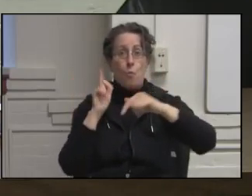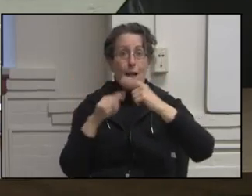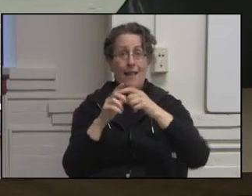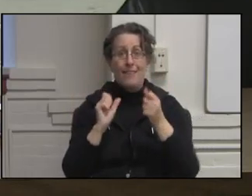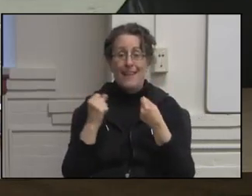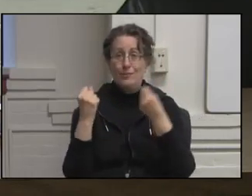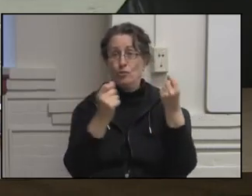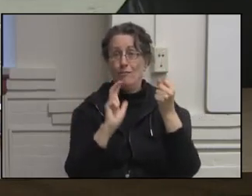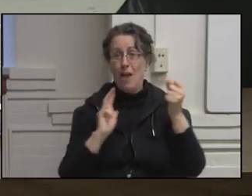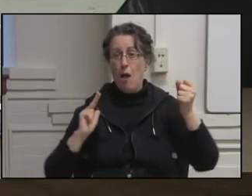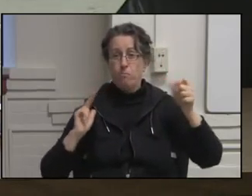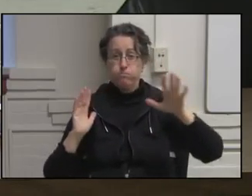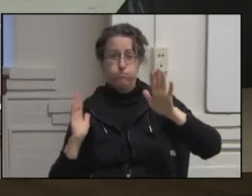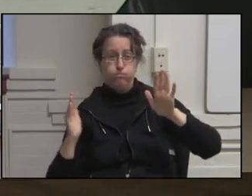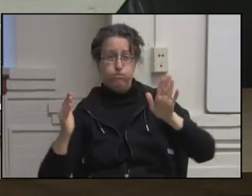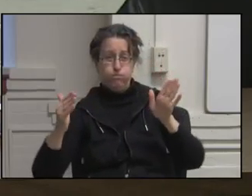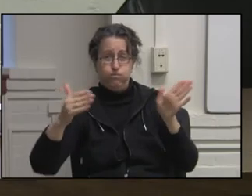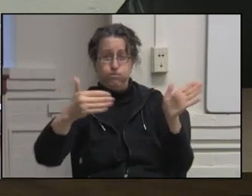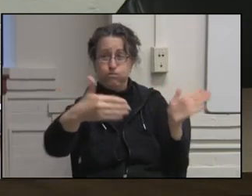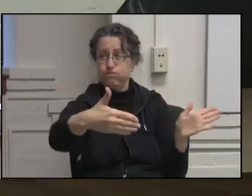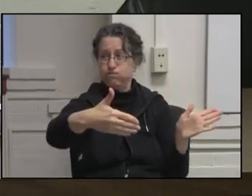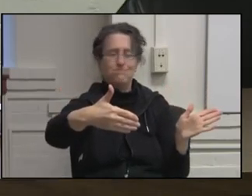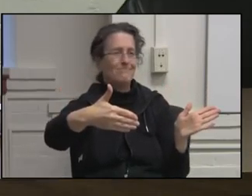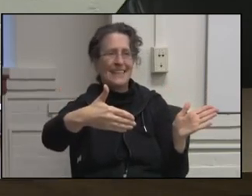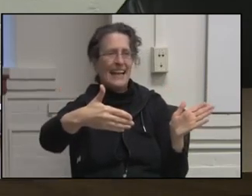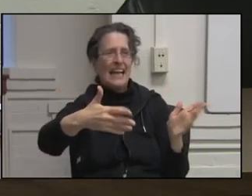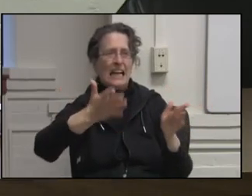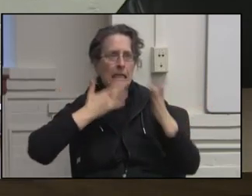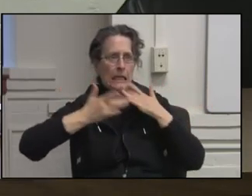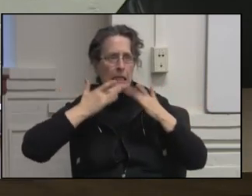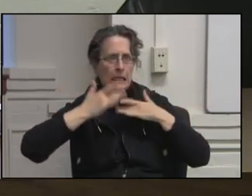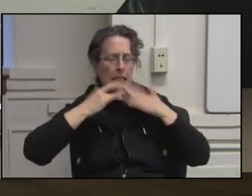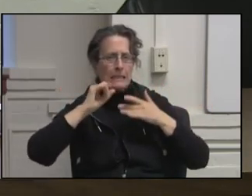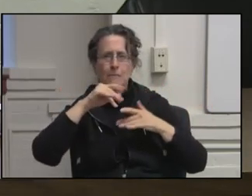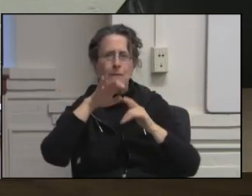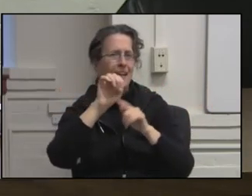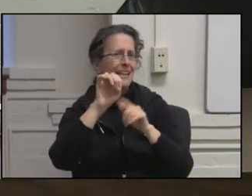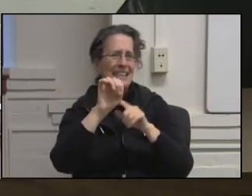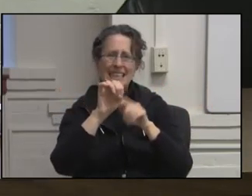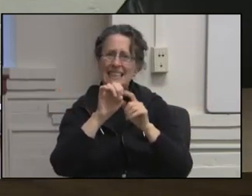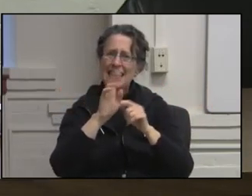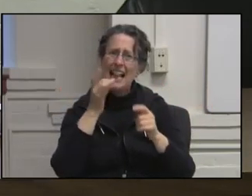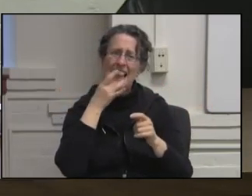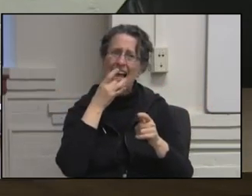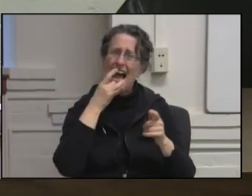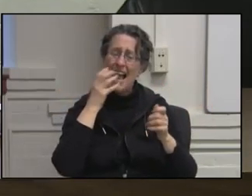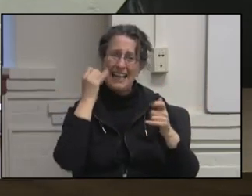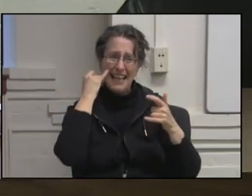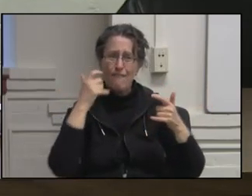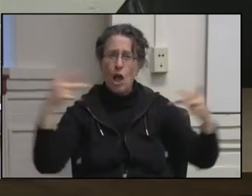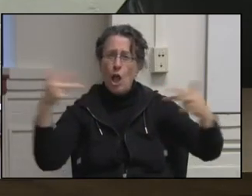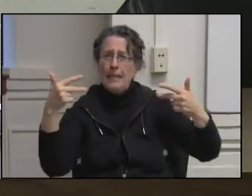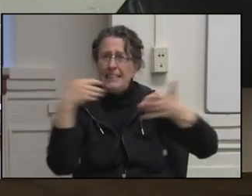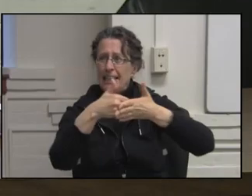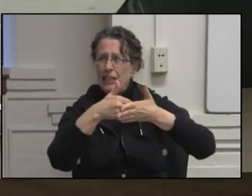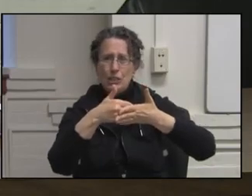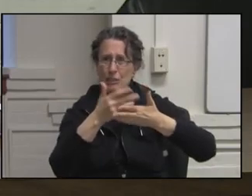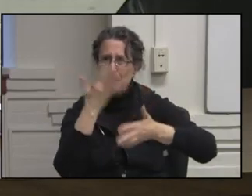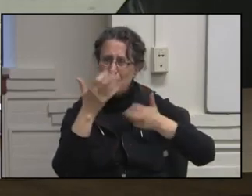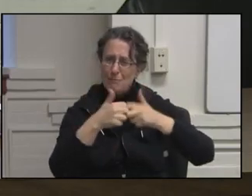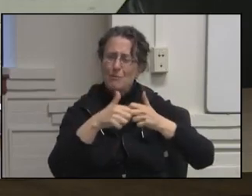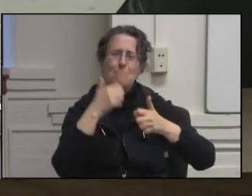Street, they had to get into the High Street turn lane, and so that caused problems. So we've decided that we'll stick to